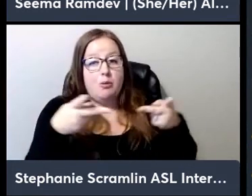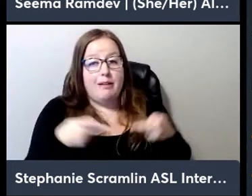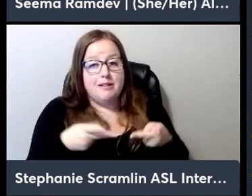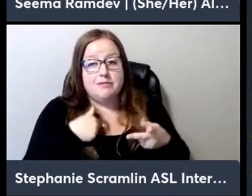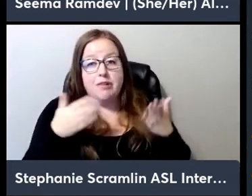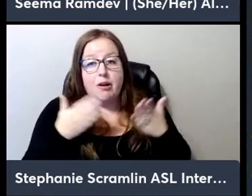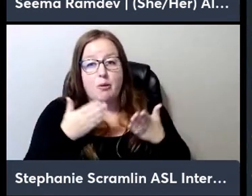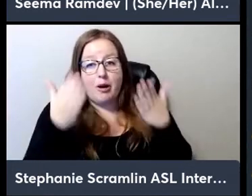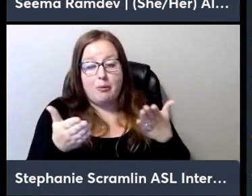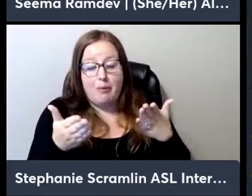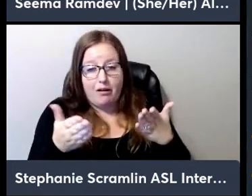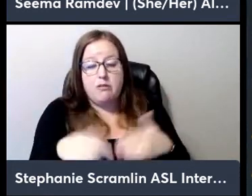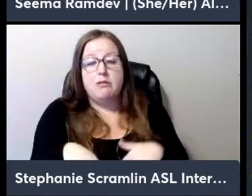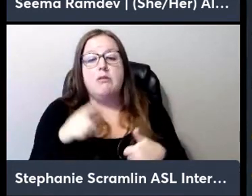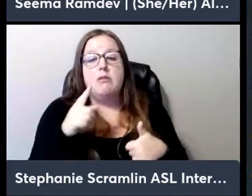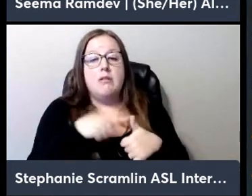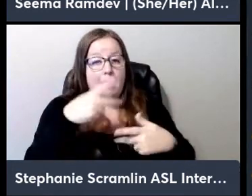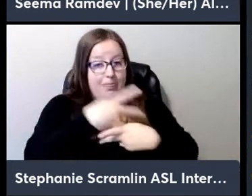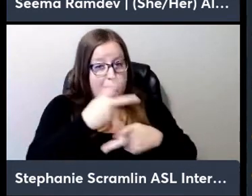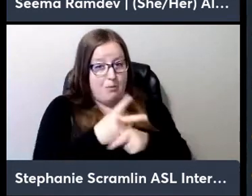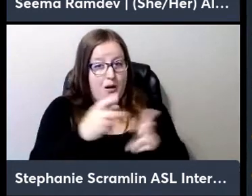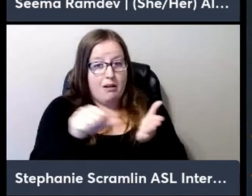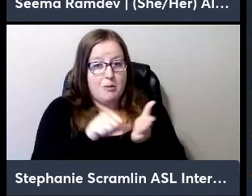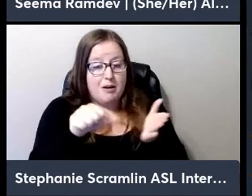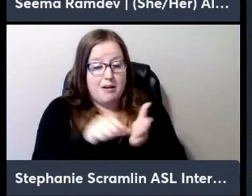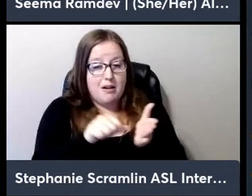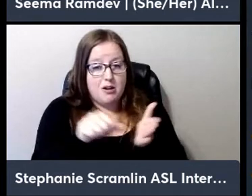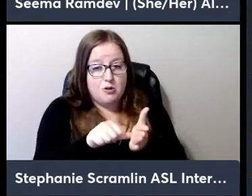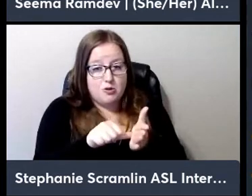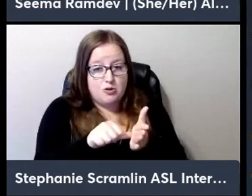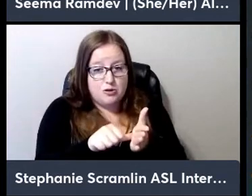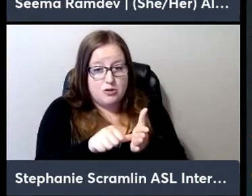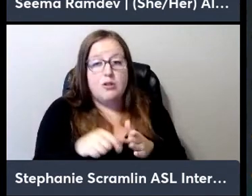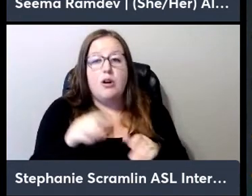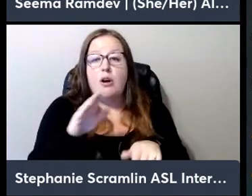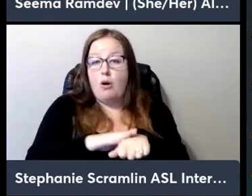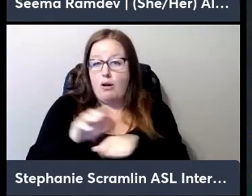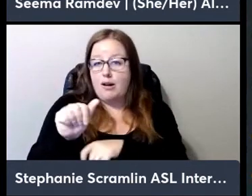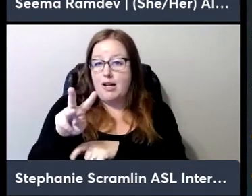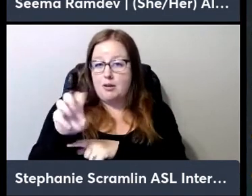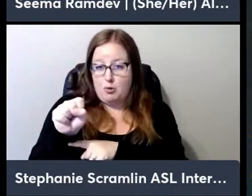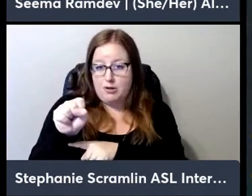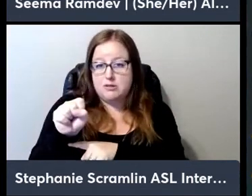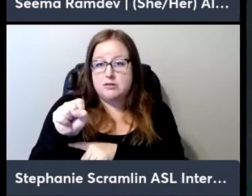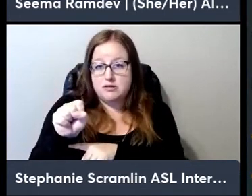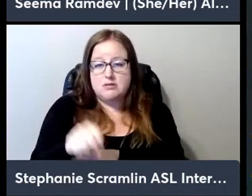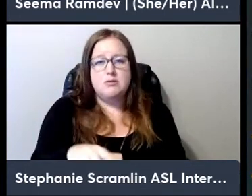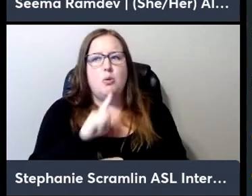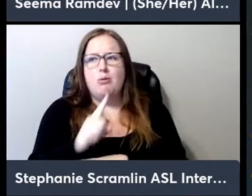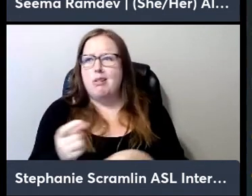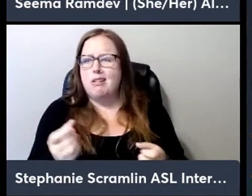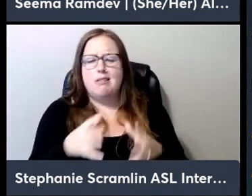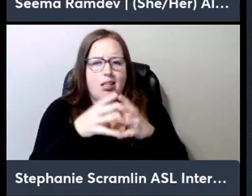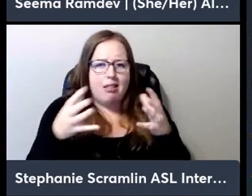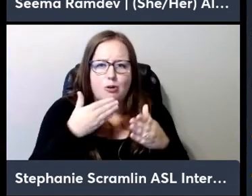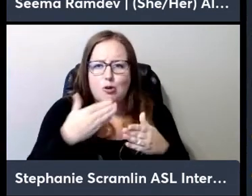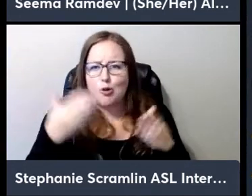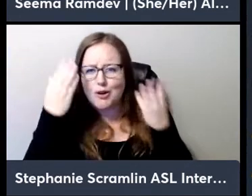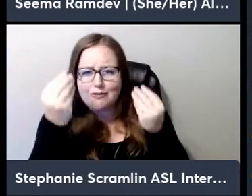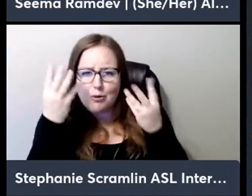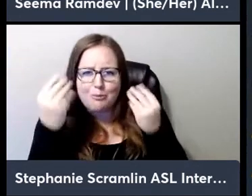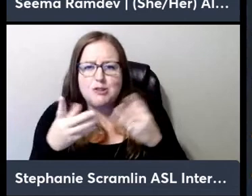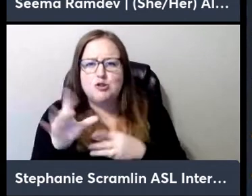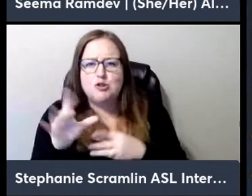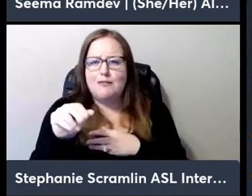is to go to the product pages on AWS. there's a lot of really great information on what